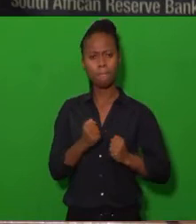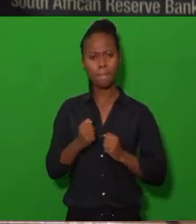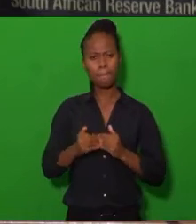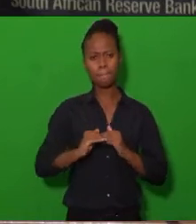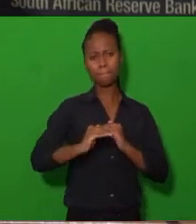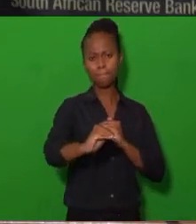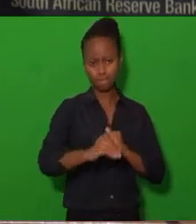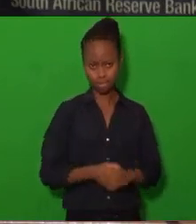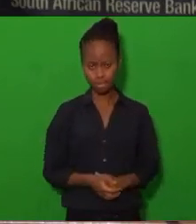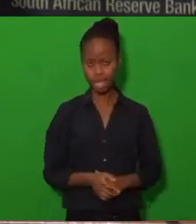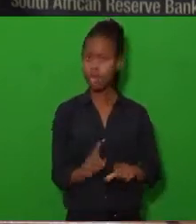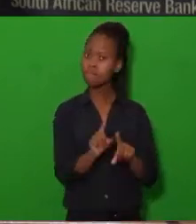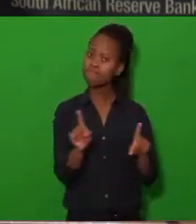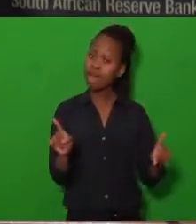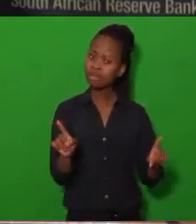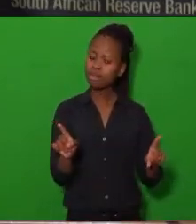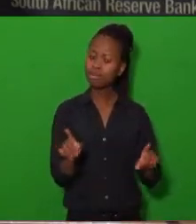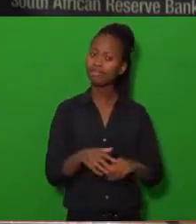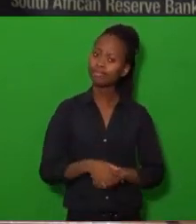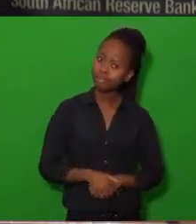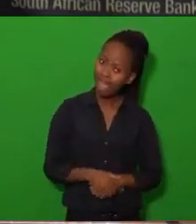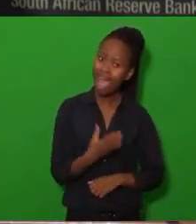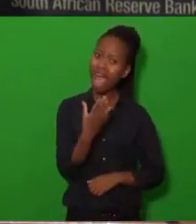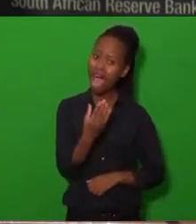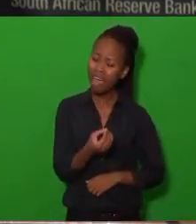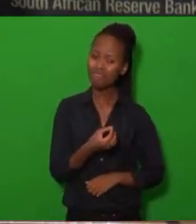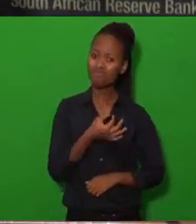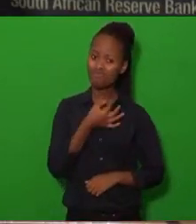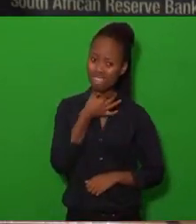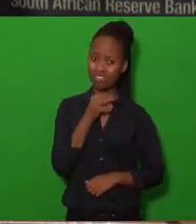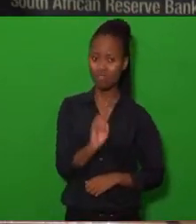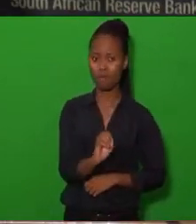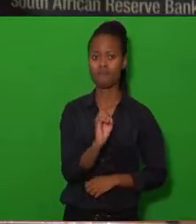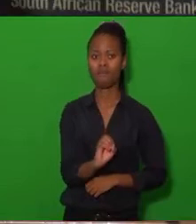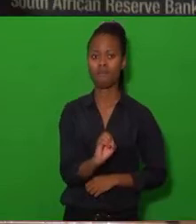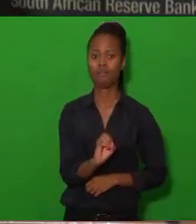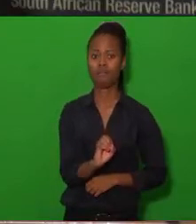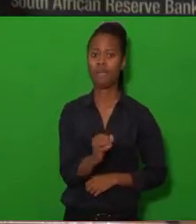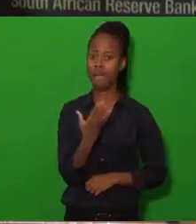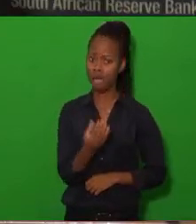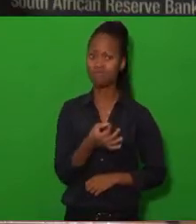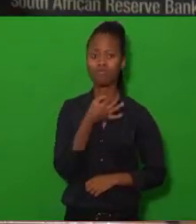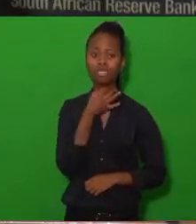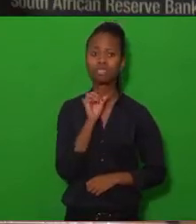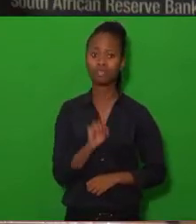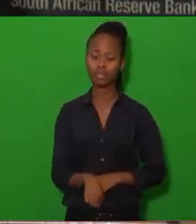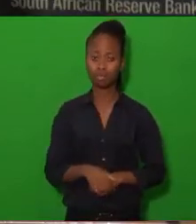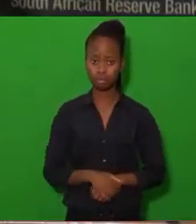However, a range of downside risks to growth remain. These